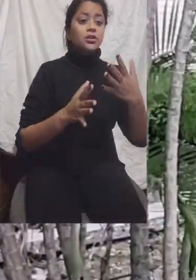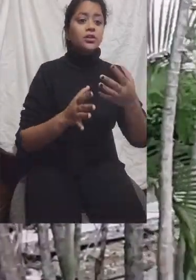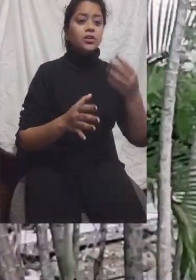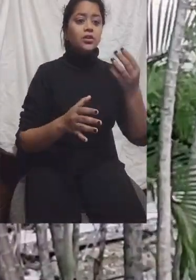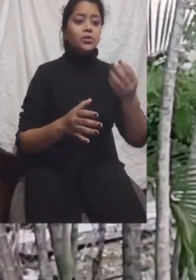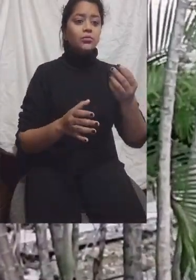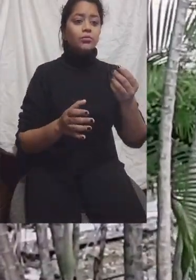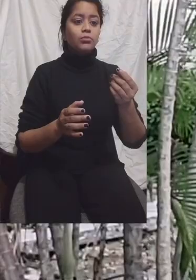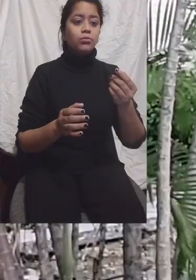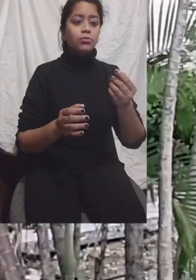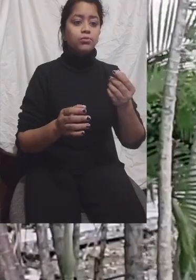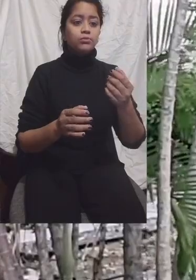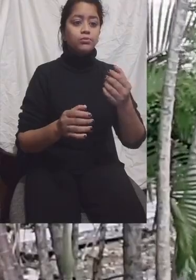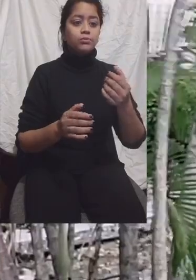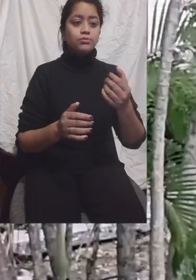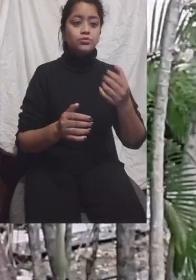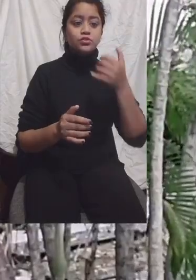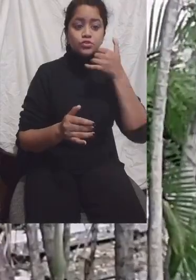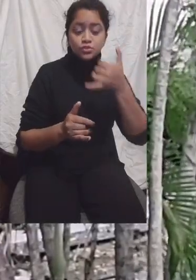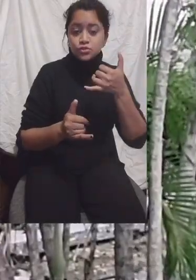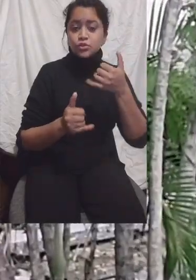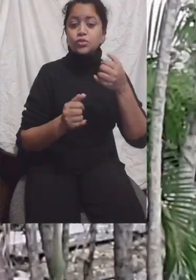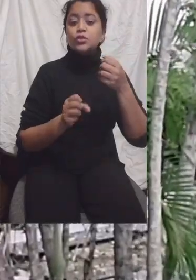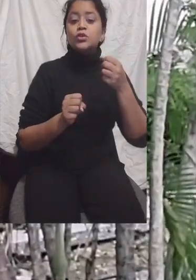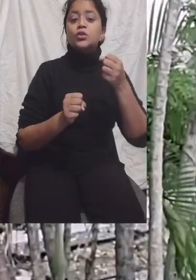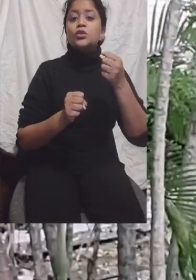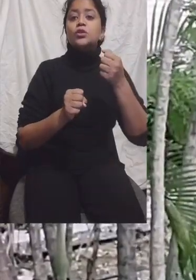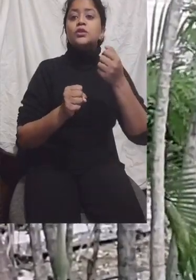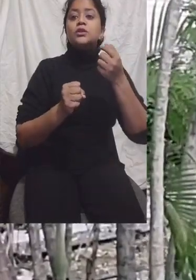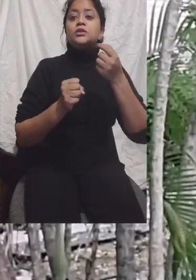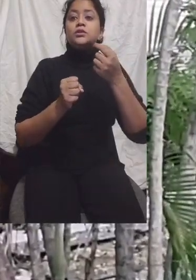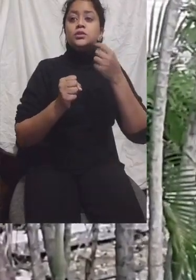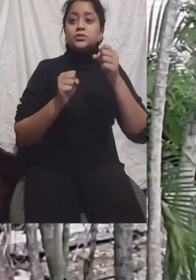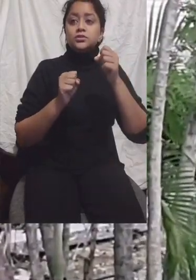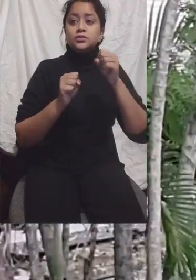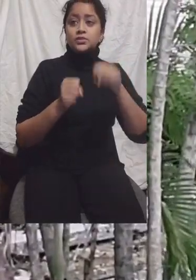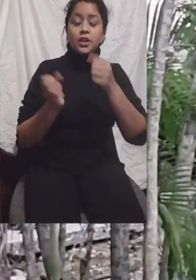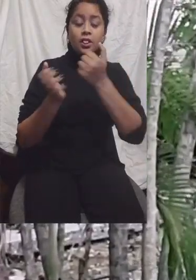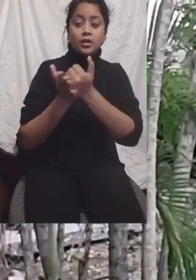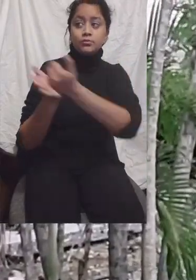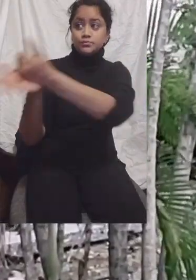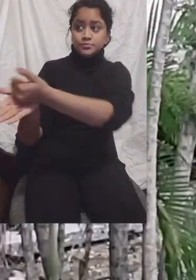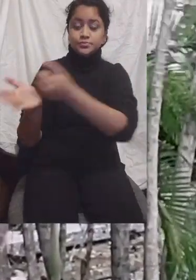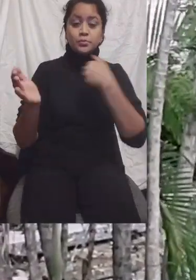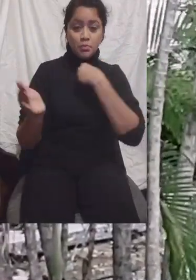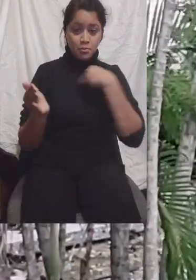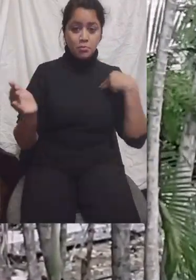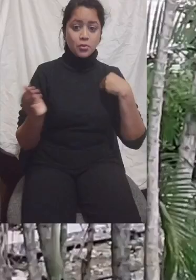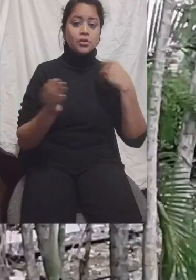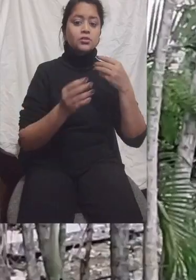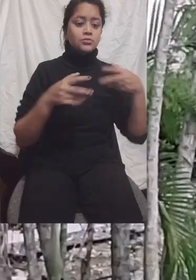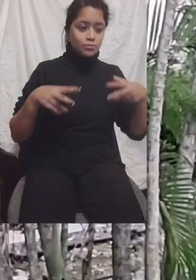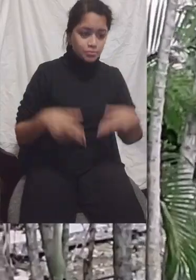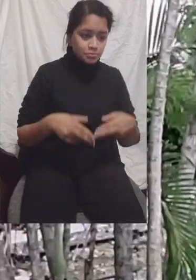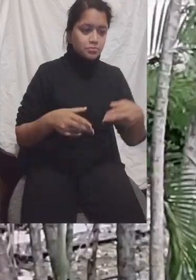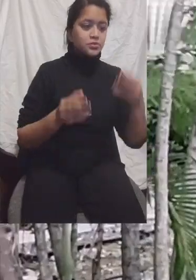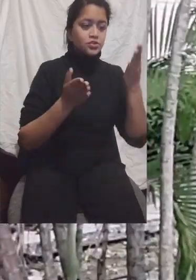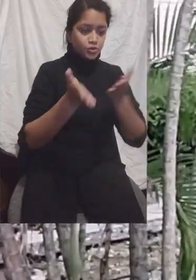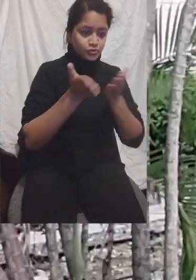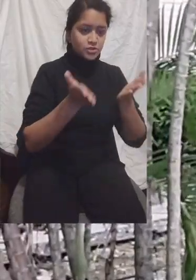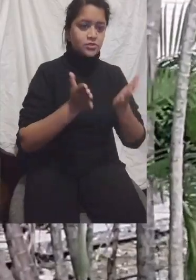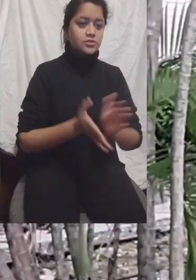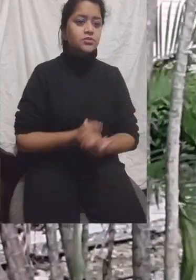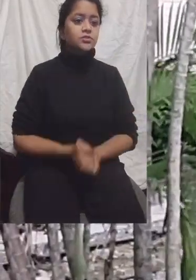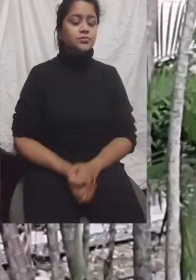number, so they would call us because we offer the service for free. The same with one dog at a time. They help people